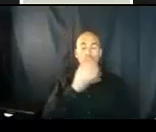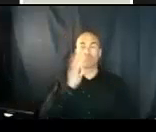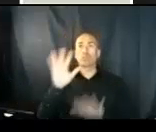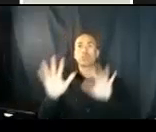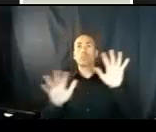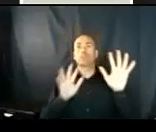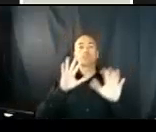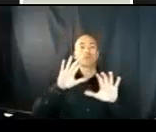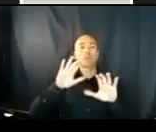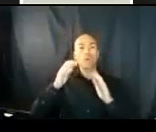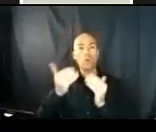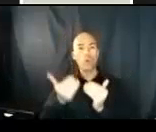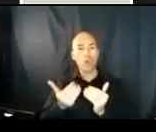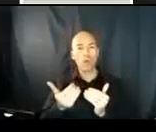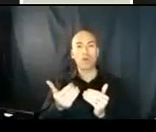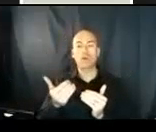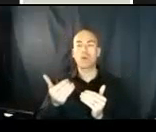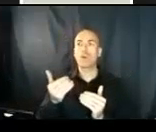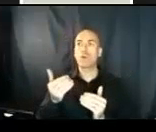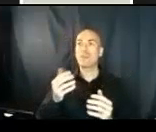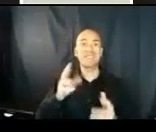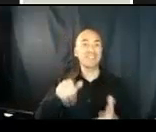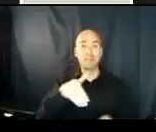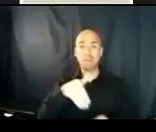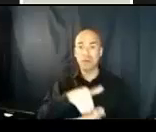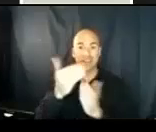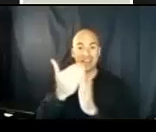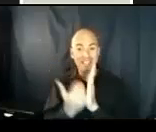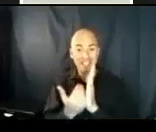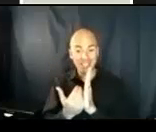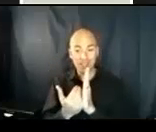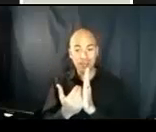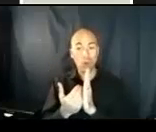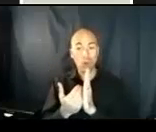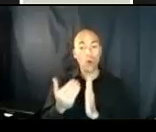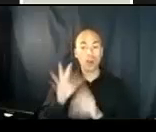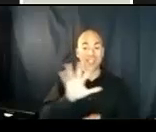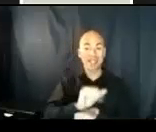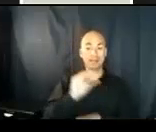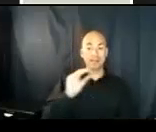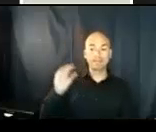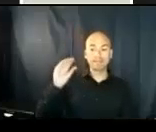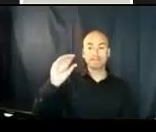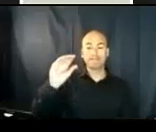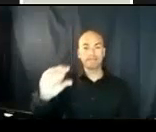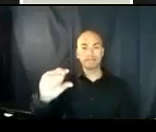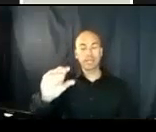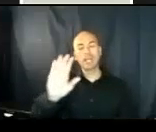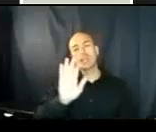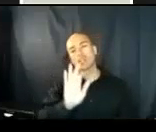whether they're opening a unit of study, whether you gave them an assignment, it is super important that they're able